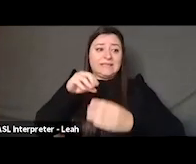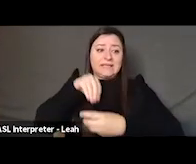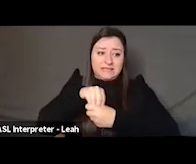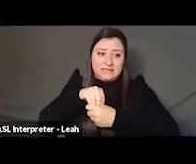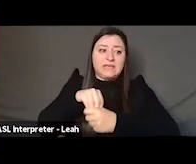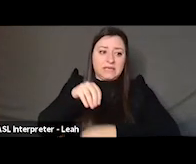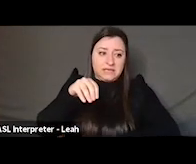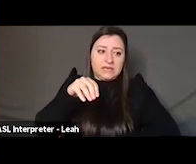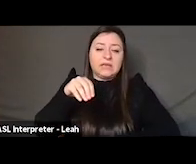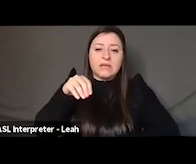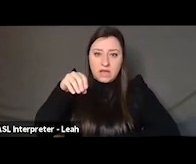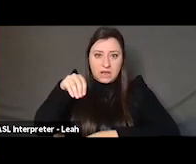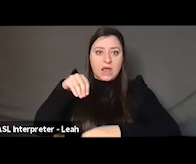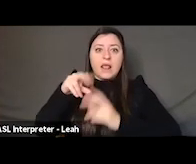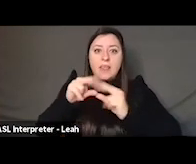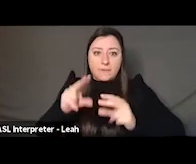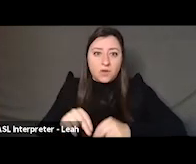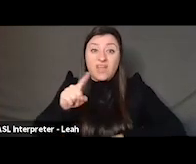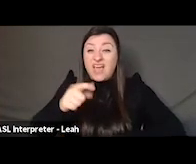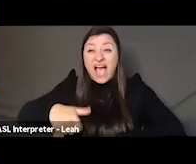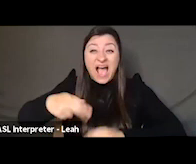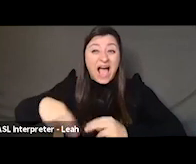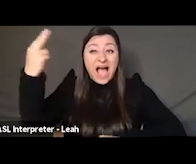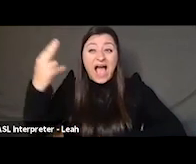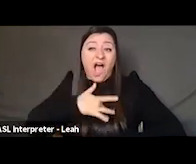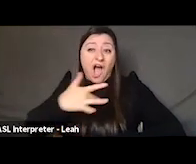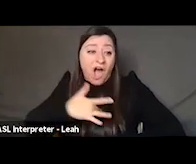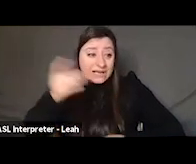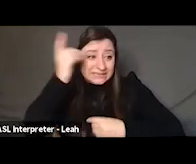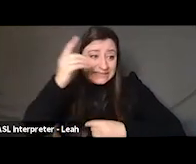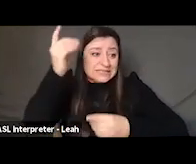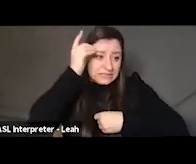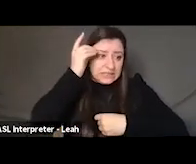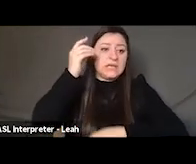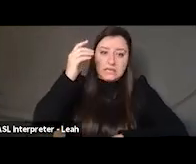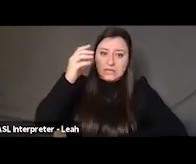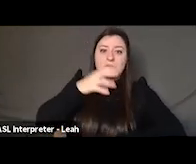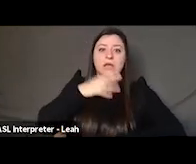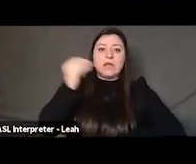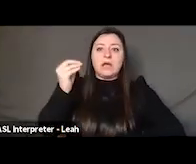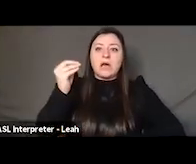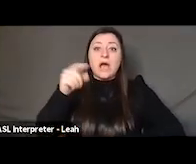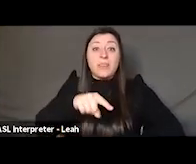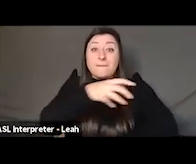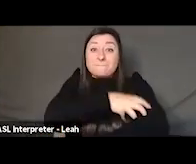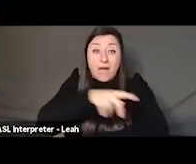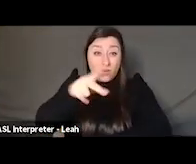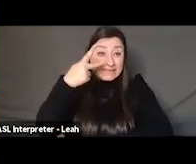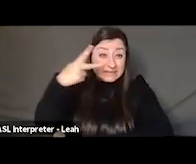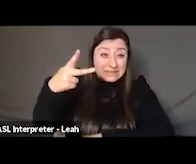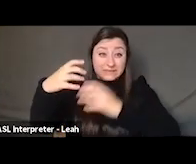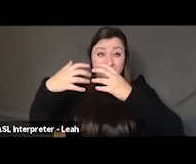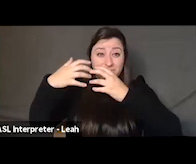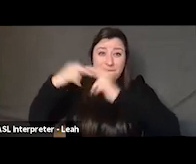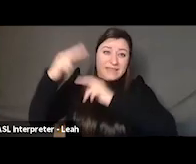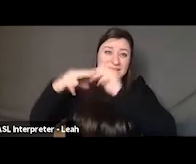cardiovascular diseases, cancer, and so on, because of this power plant that we see in the background, which is dubbed the